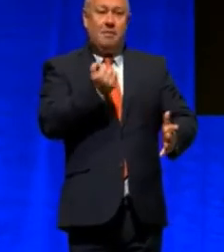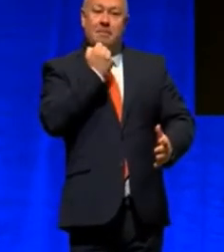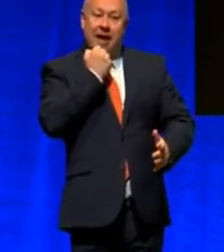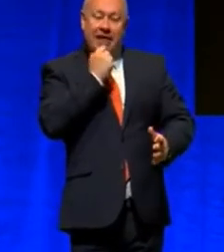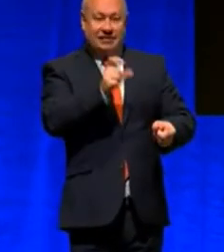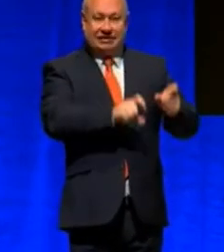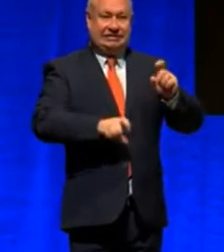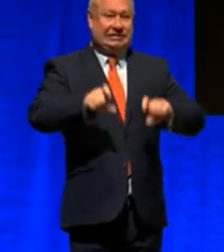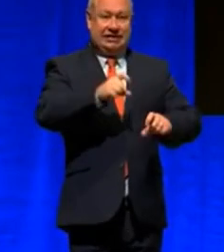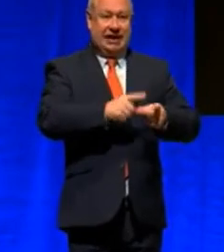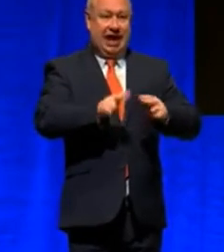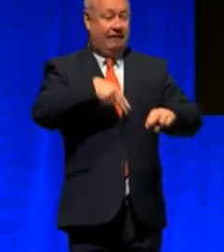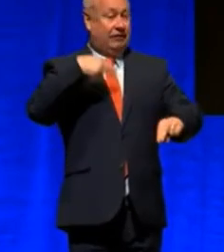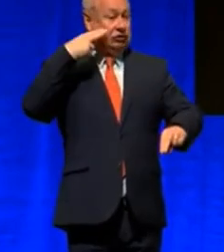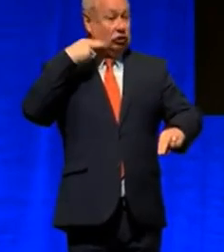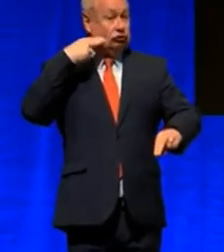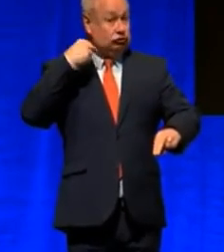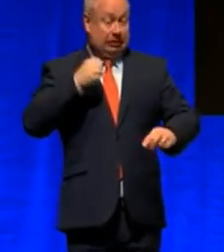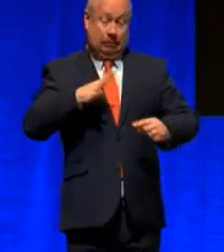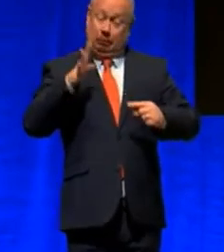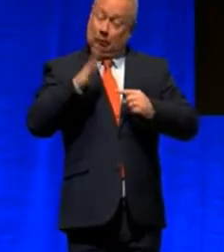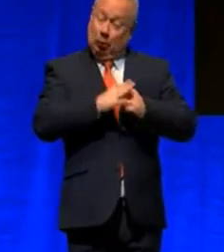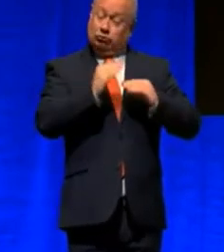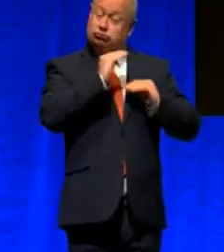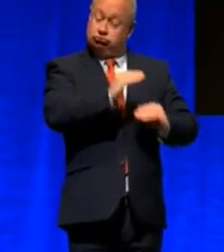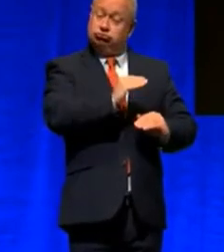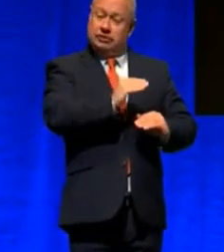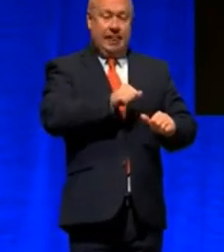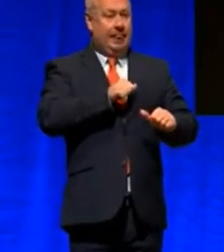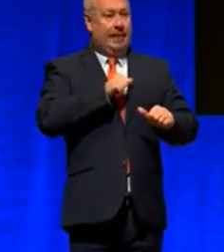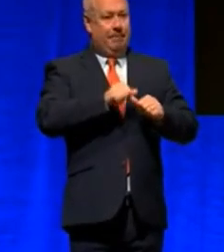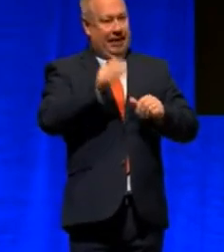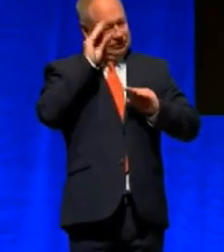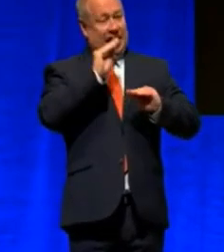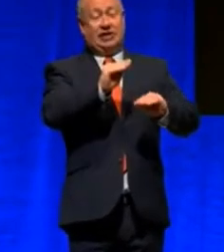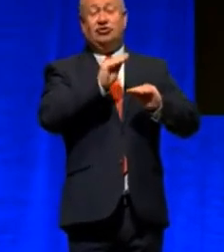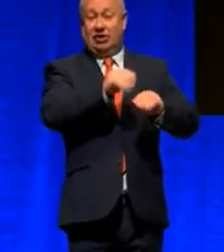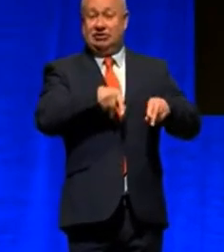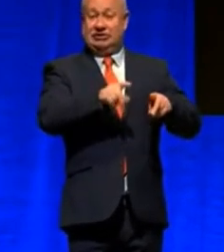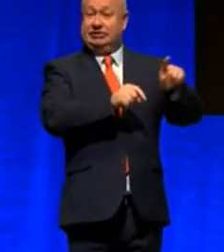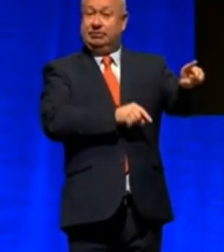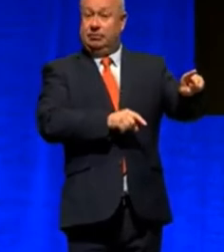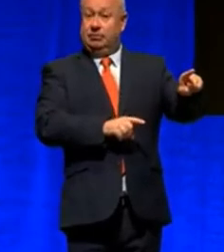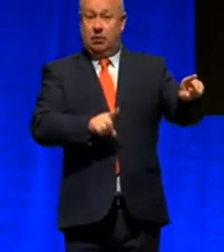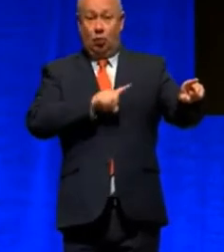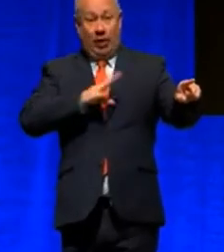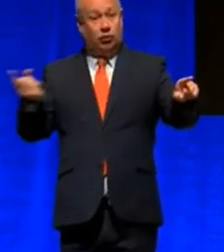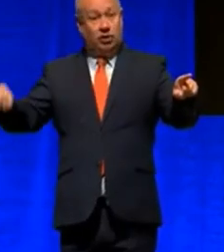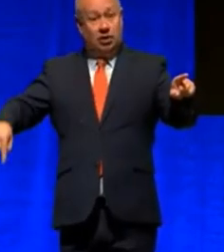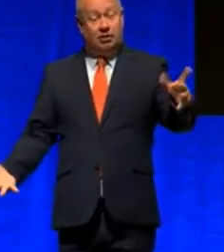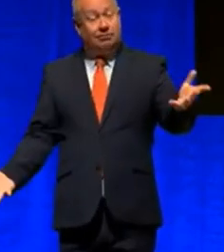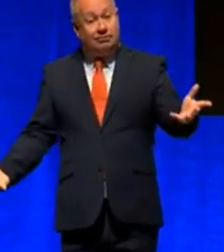if kindergarten stage is central in the best education systems in the world, then why not